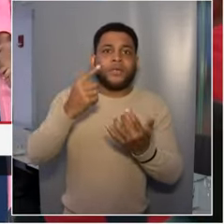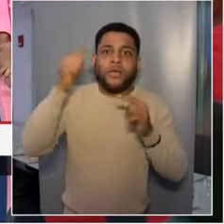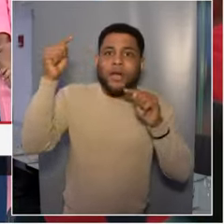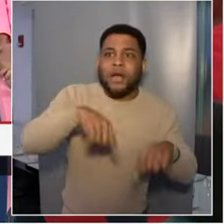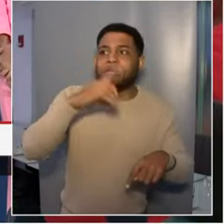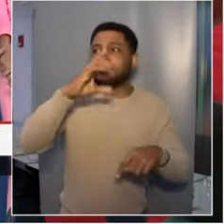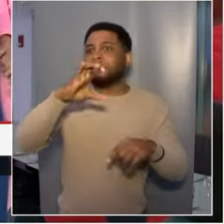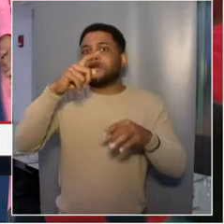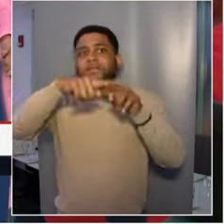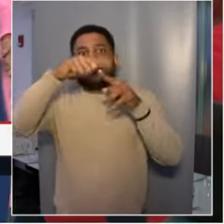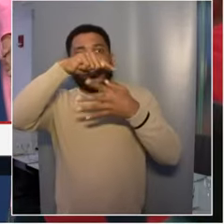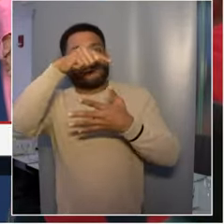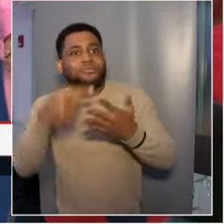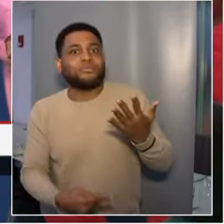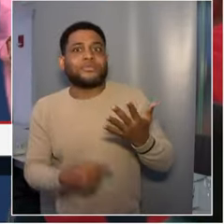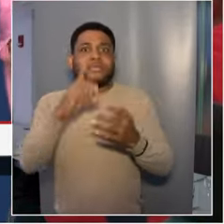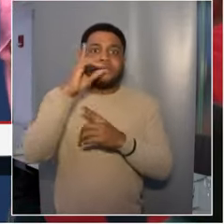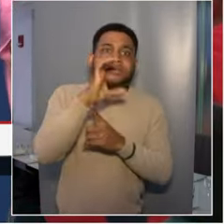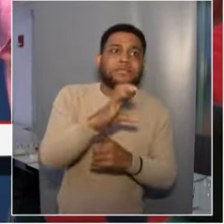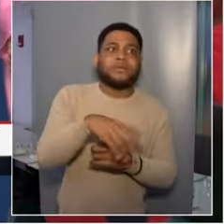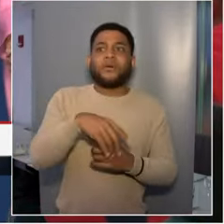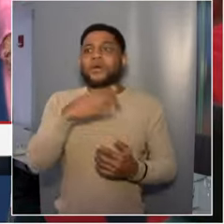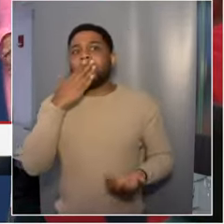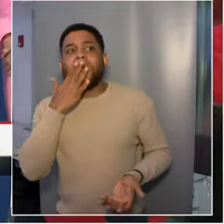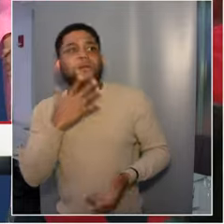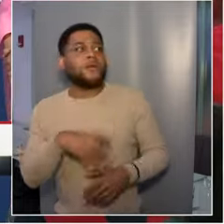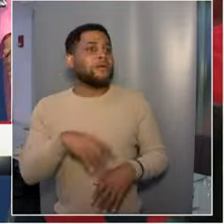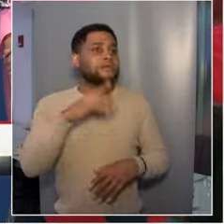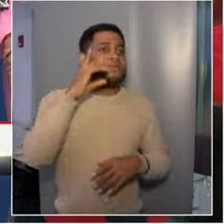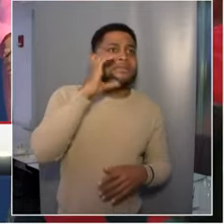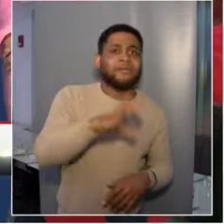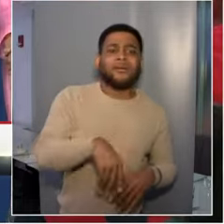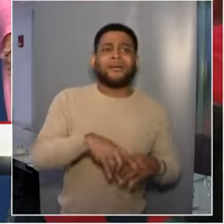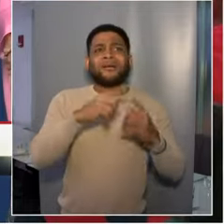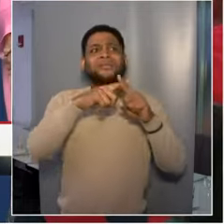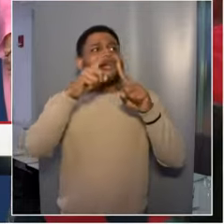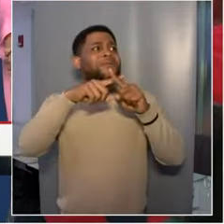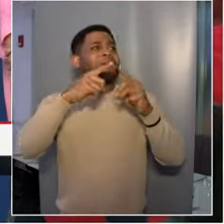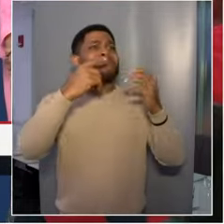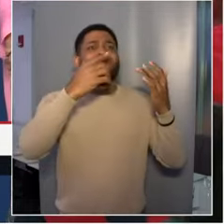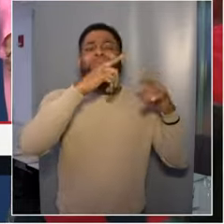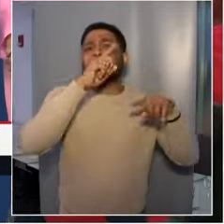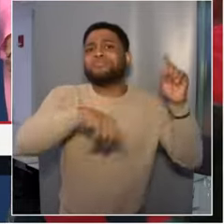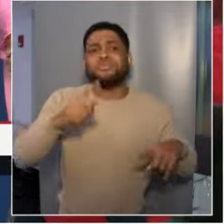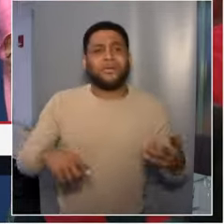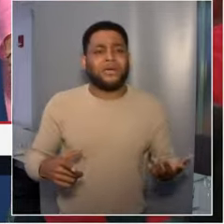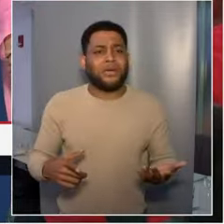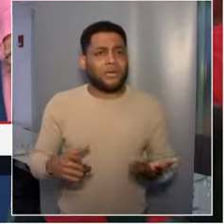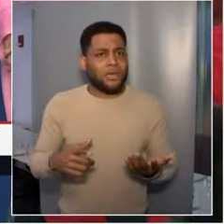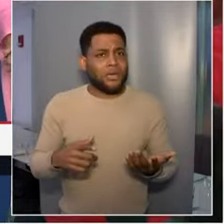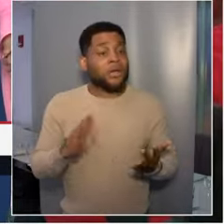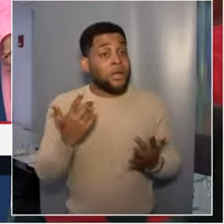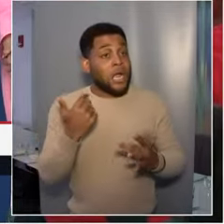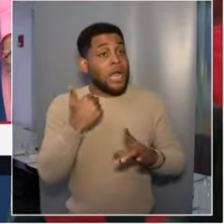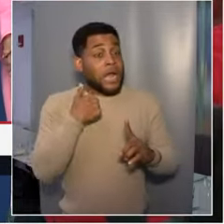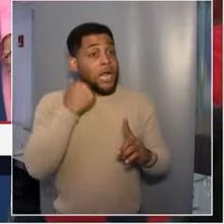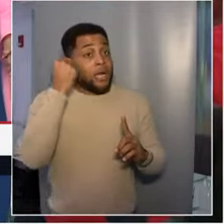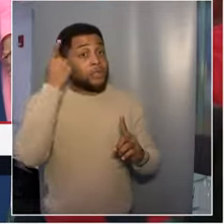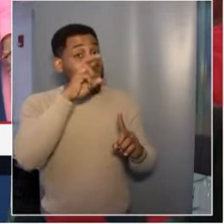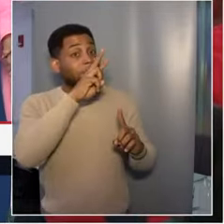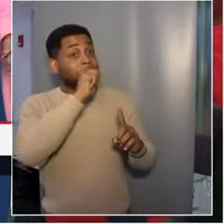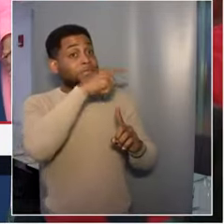was really because Virginia's kind of two states. It's Richmond and Northern Virginia, and they need to get together.